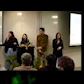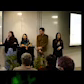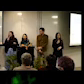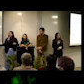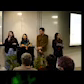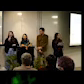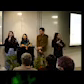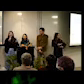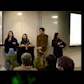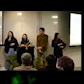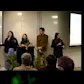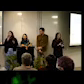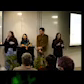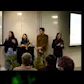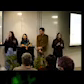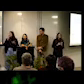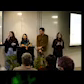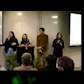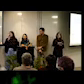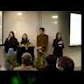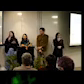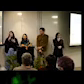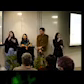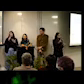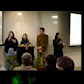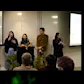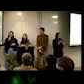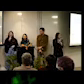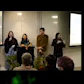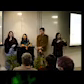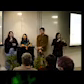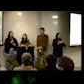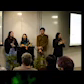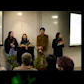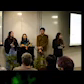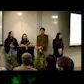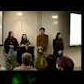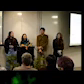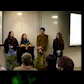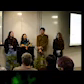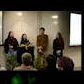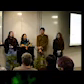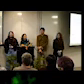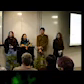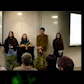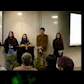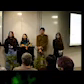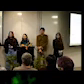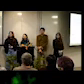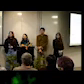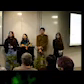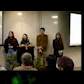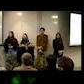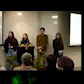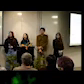tactile pleasing as well. So I think it's not just about aging too, it's like during development, it can also help too. We do have